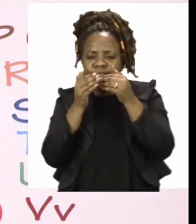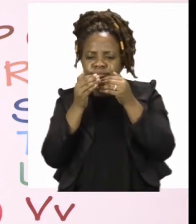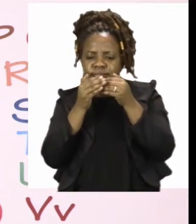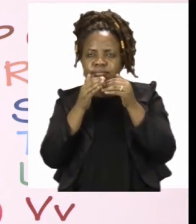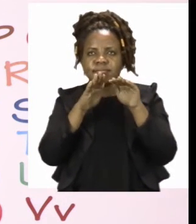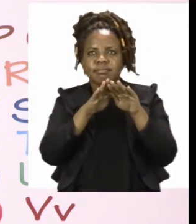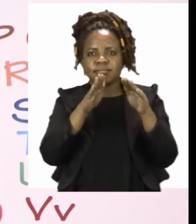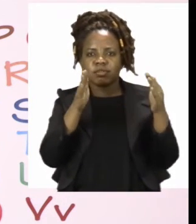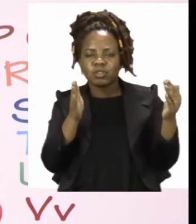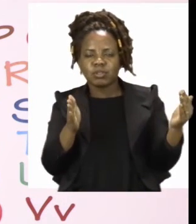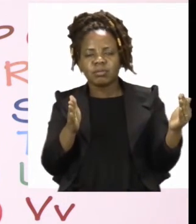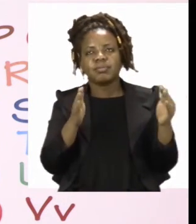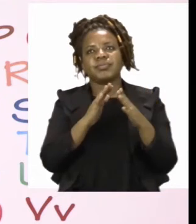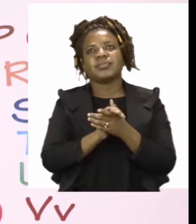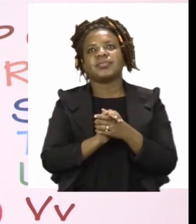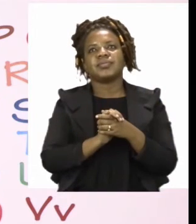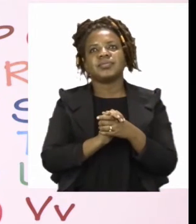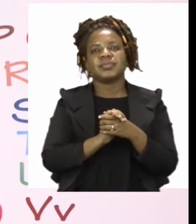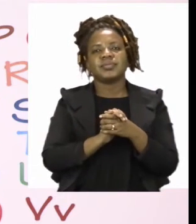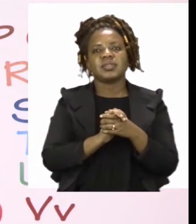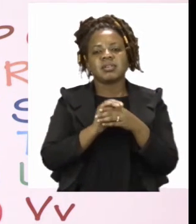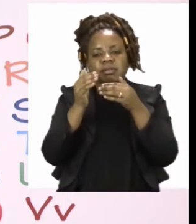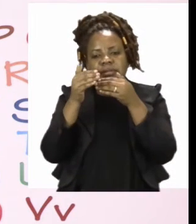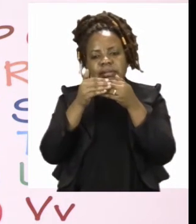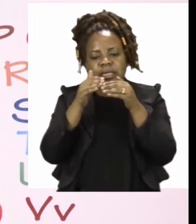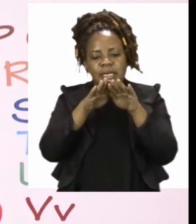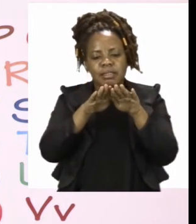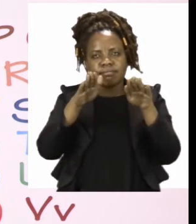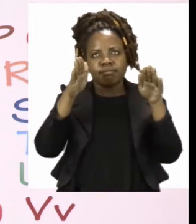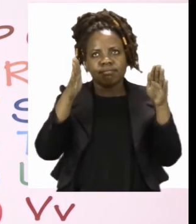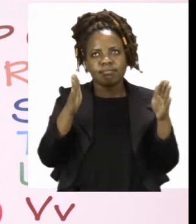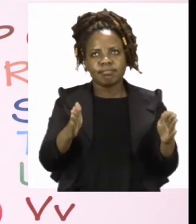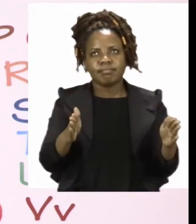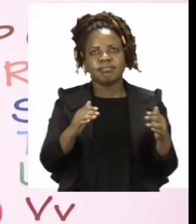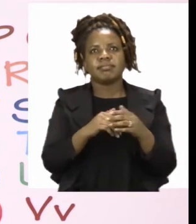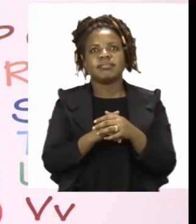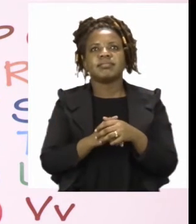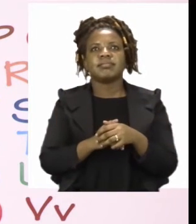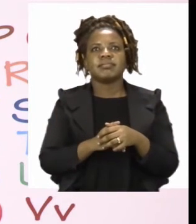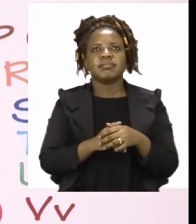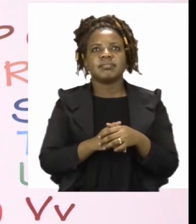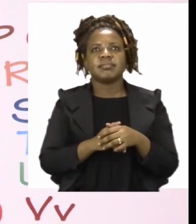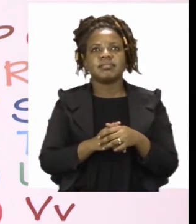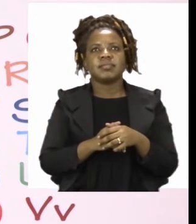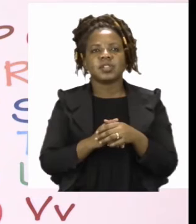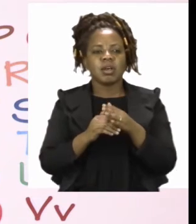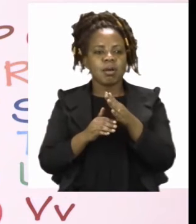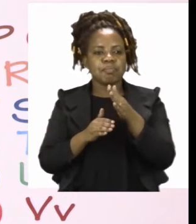Near the table. Near Well done. What about beside?